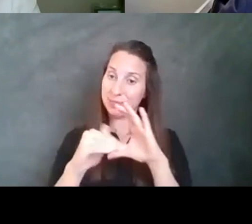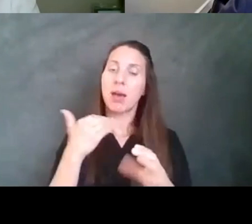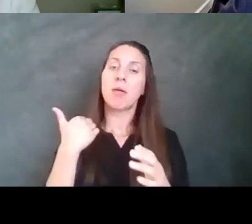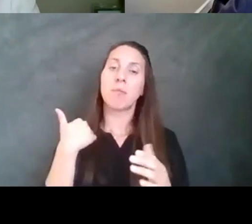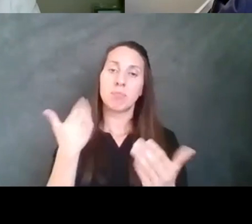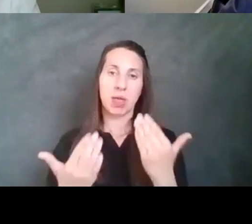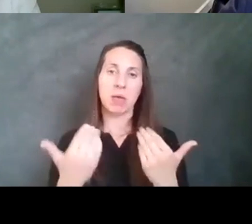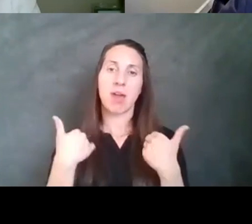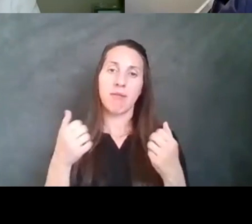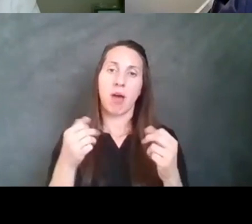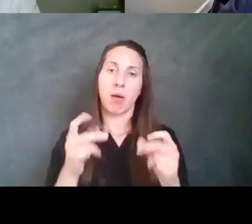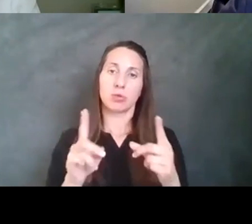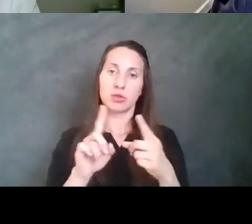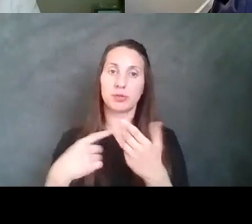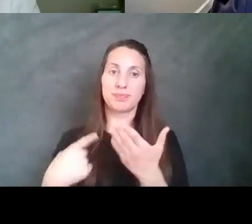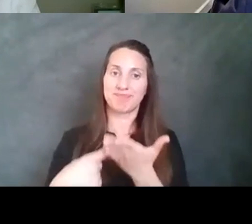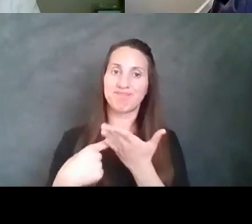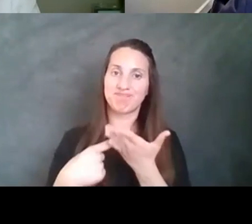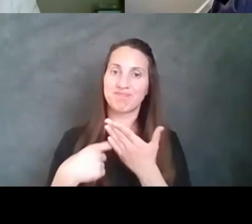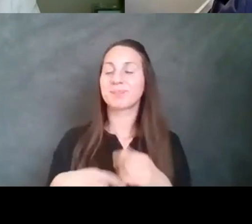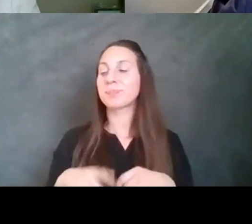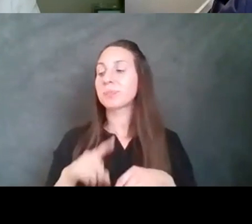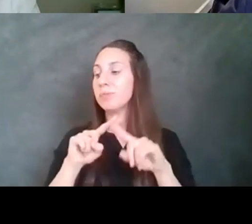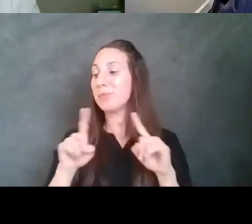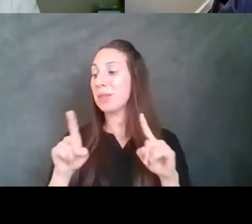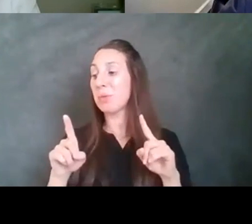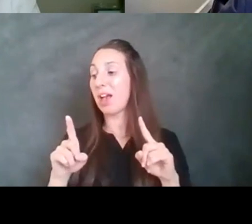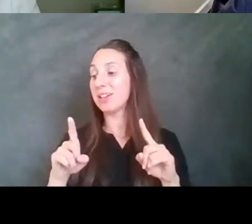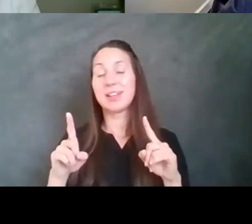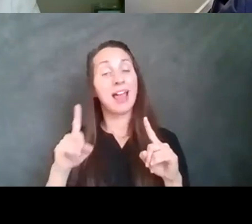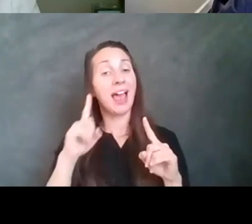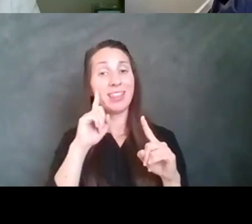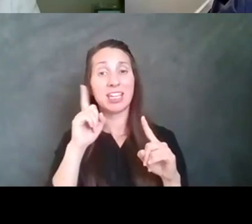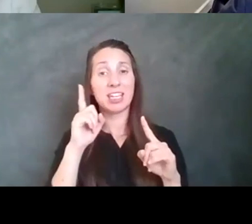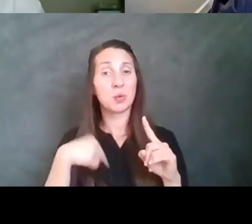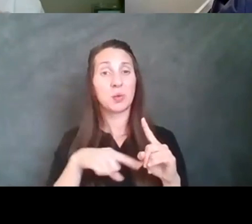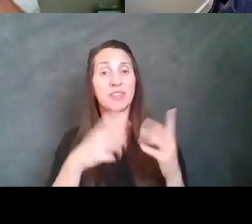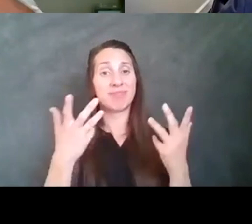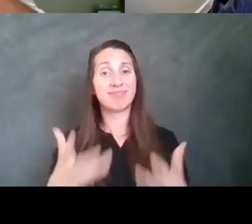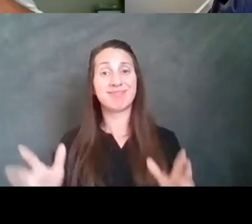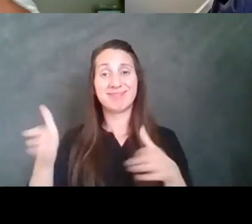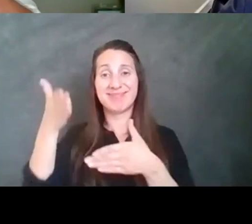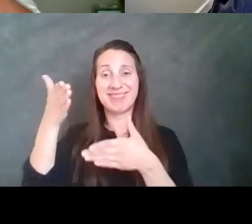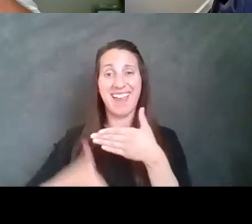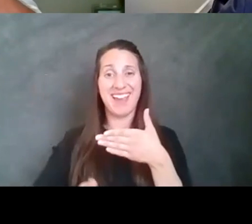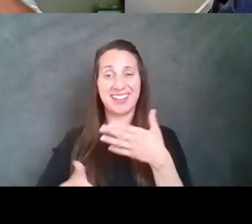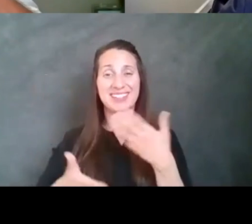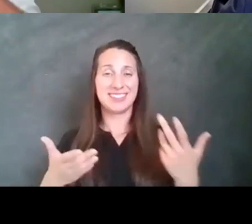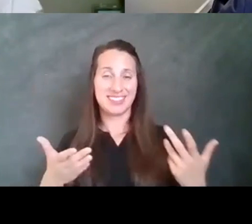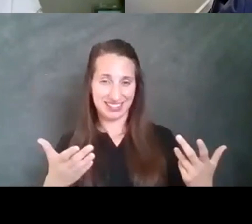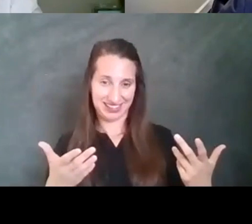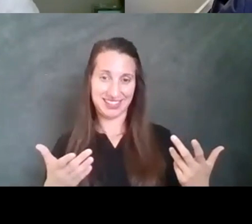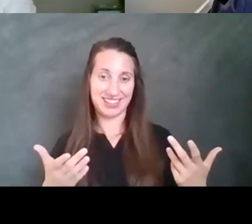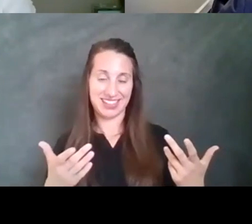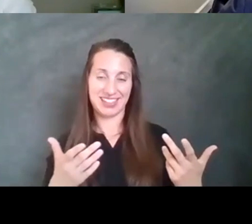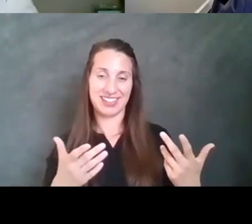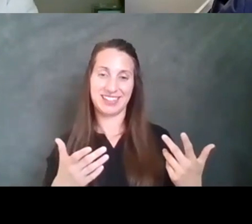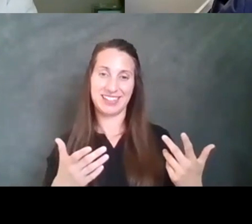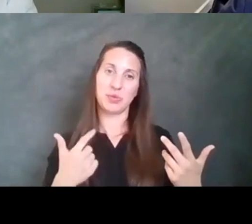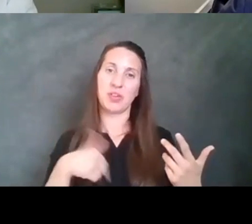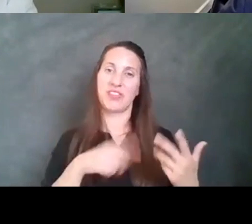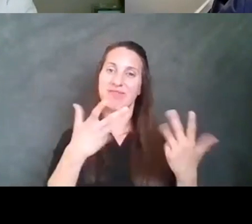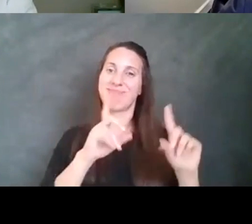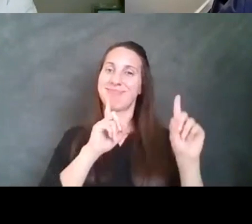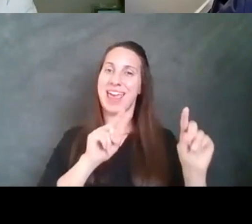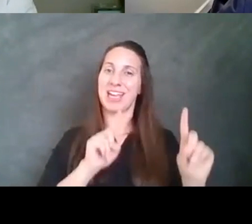to discuss some of these, but I think we've sort of reached the end of the ones that speak to our topic and to our